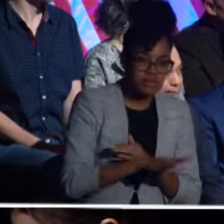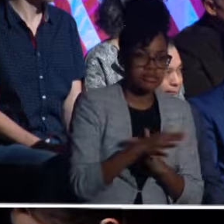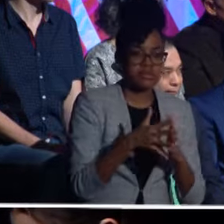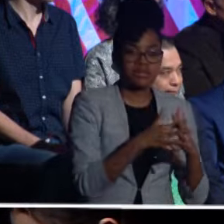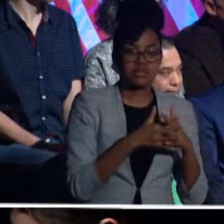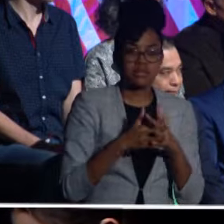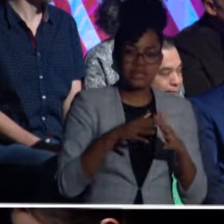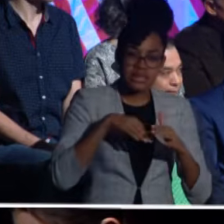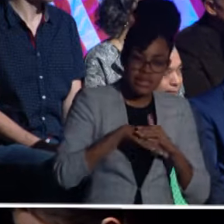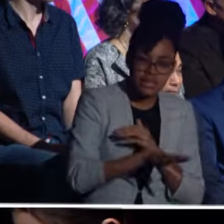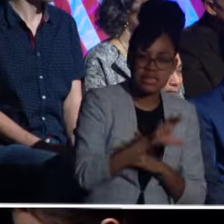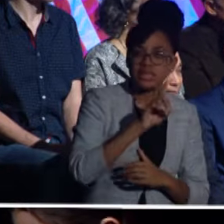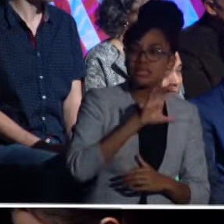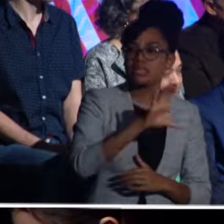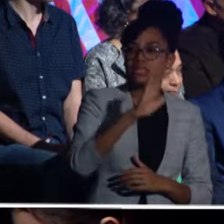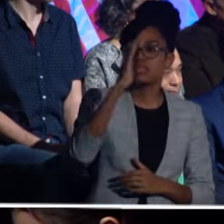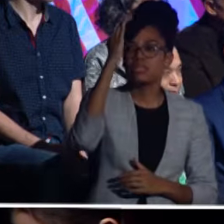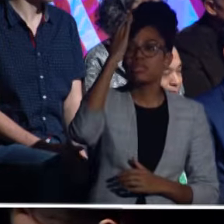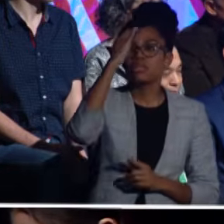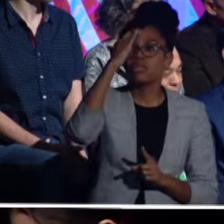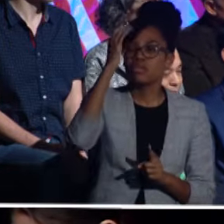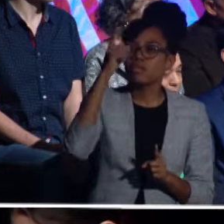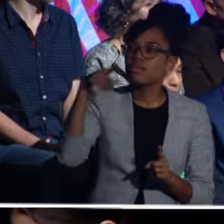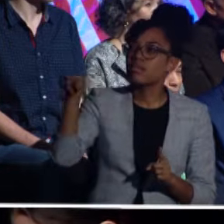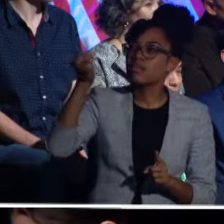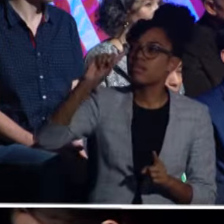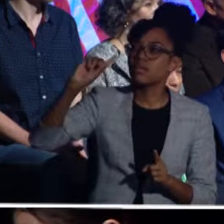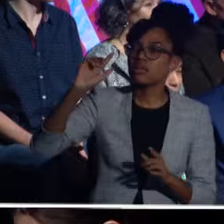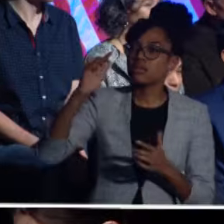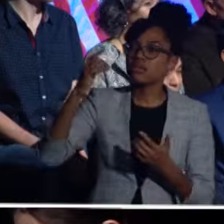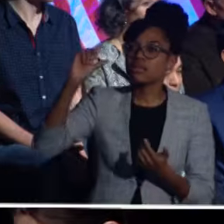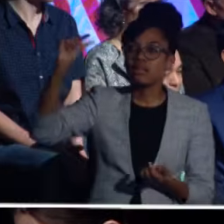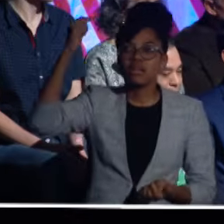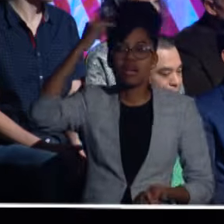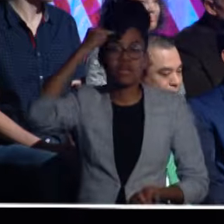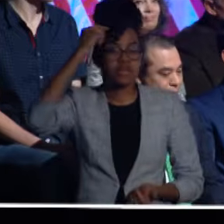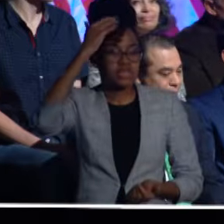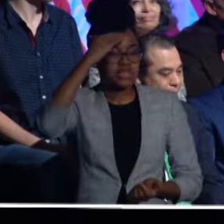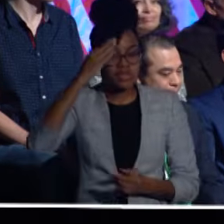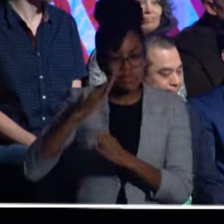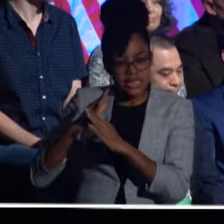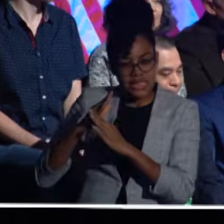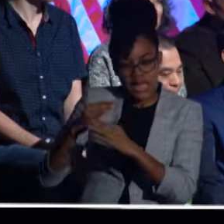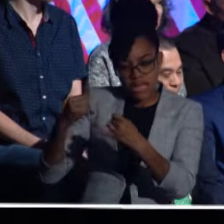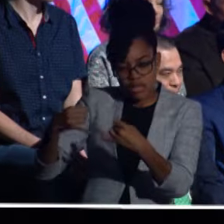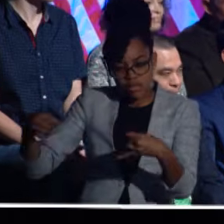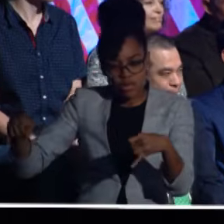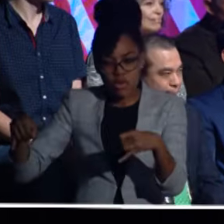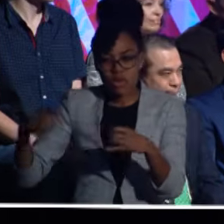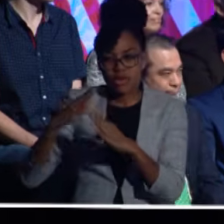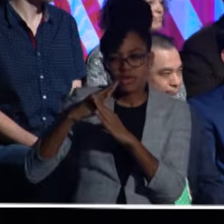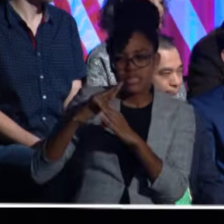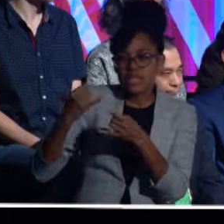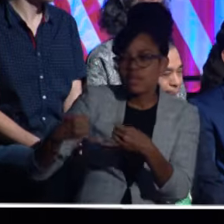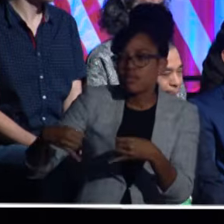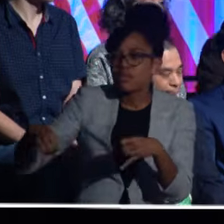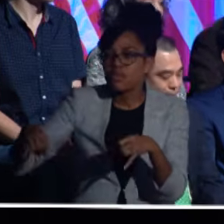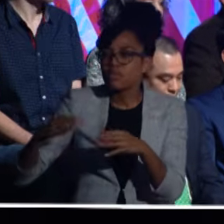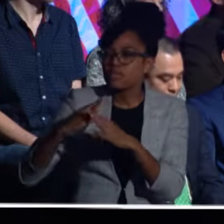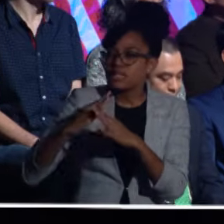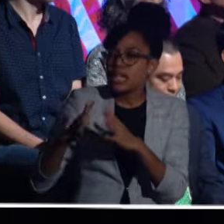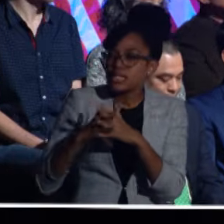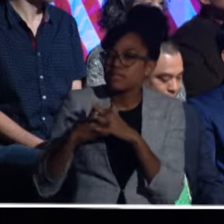nation-state's neurotic need to protect its borders diminishes our humanity and makes in us a warring